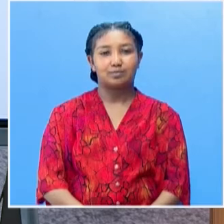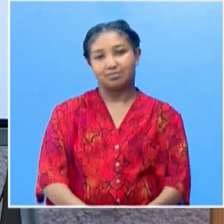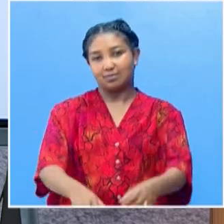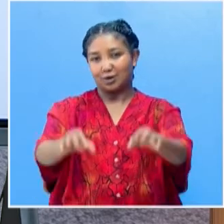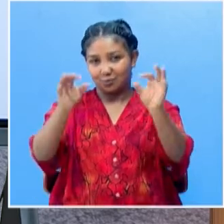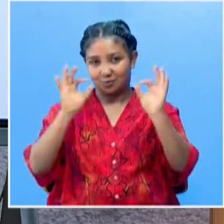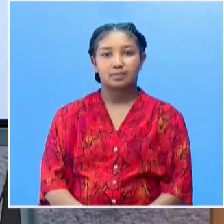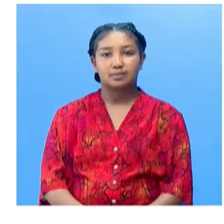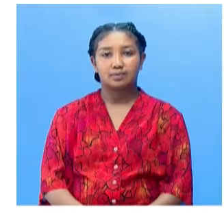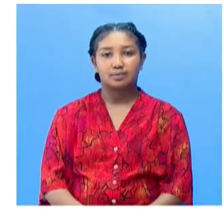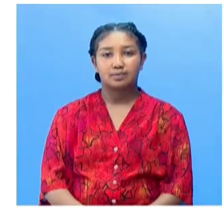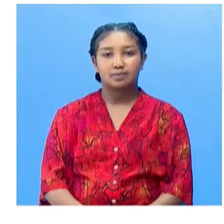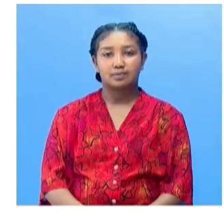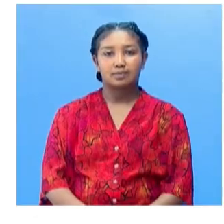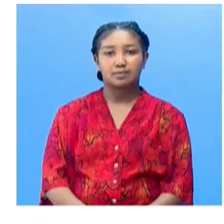Wonderful.